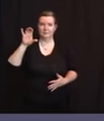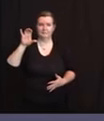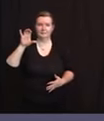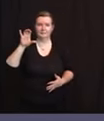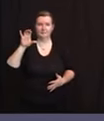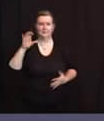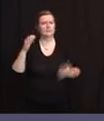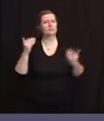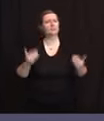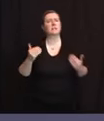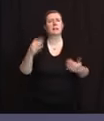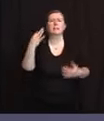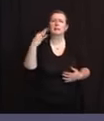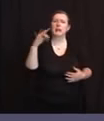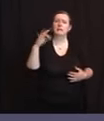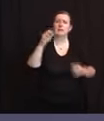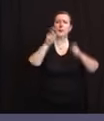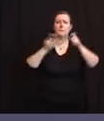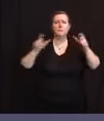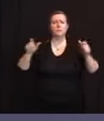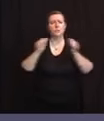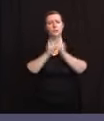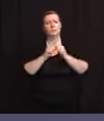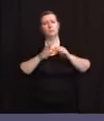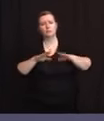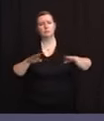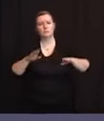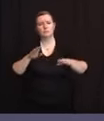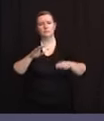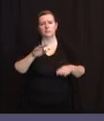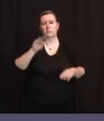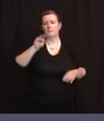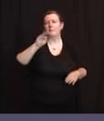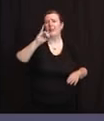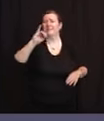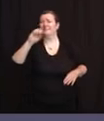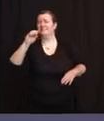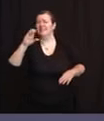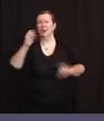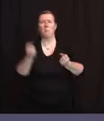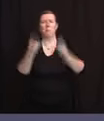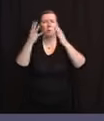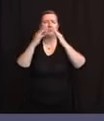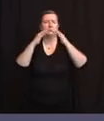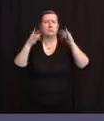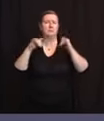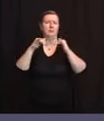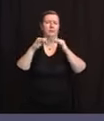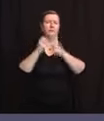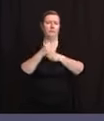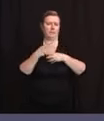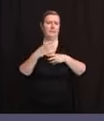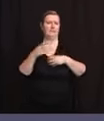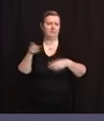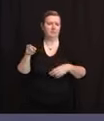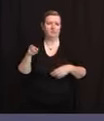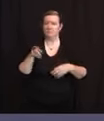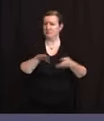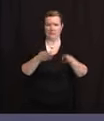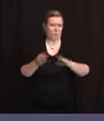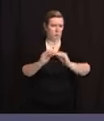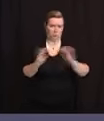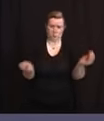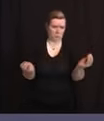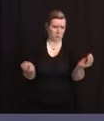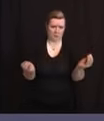multi-system inflammatory syndrome in children. There are no deaths reported. The ages of the children